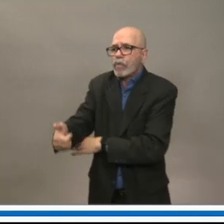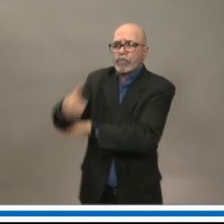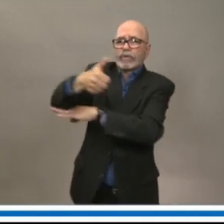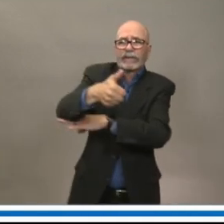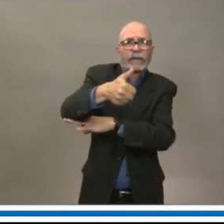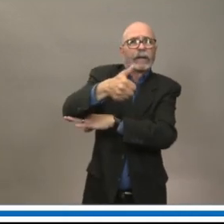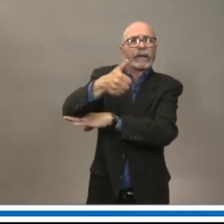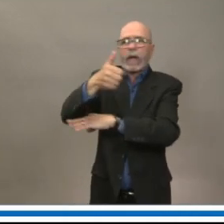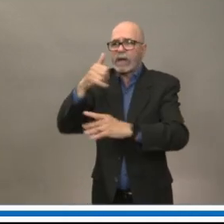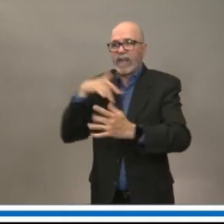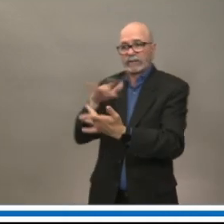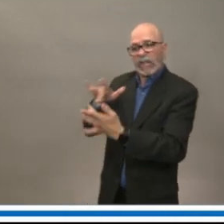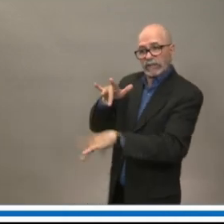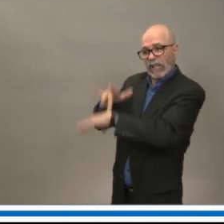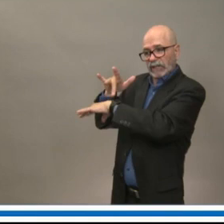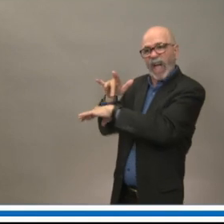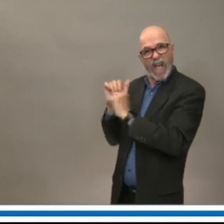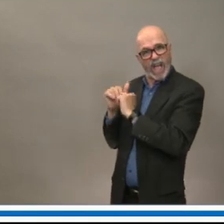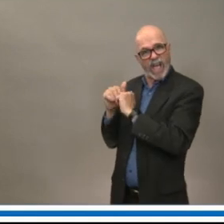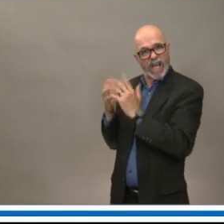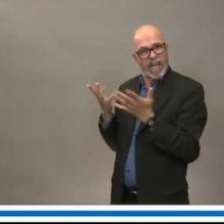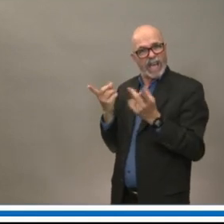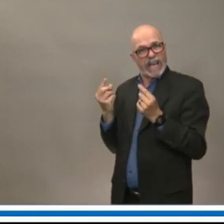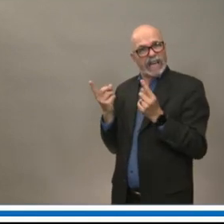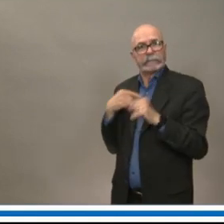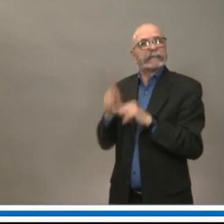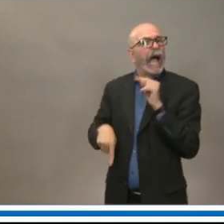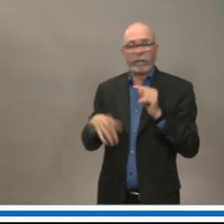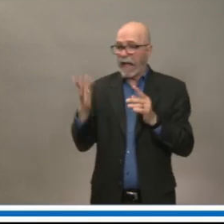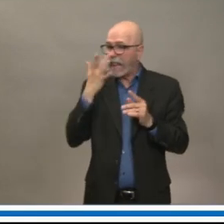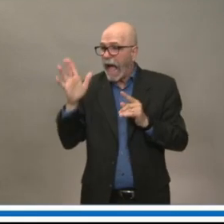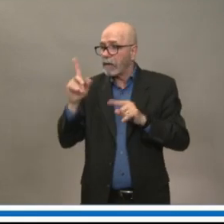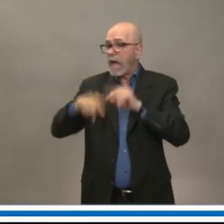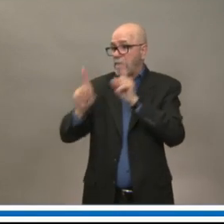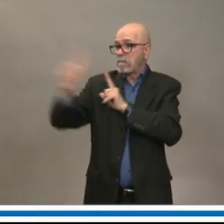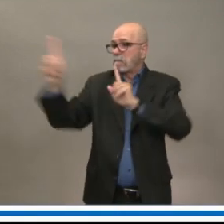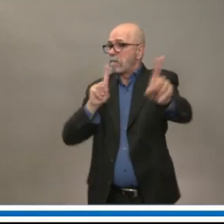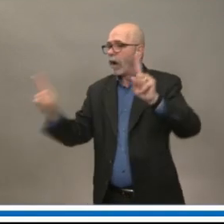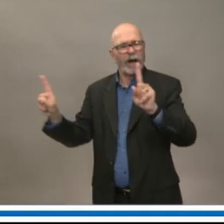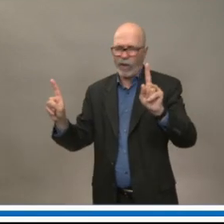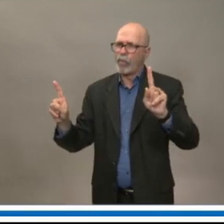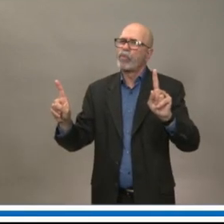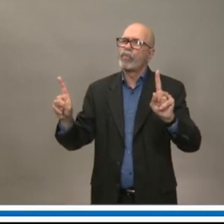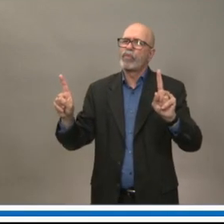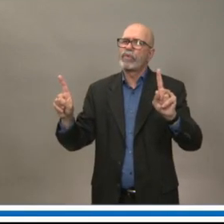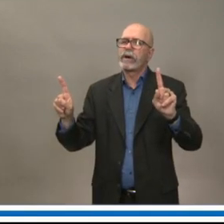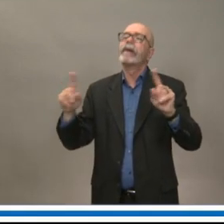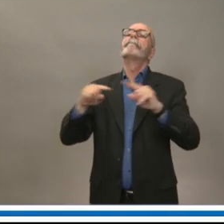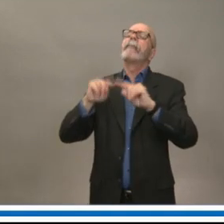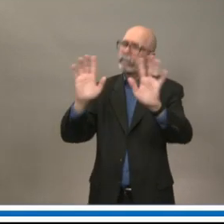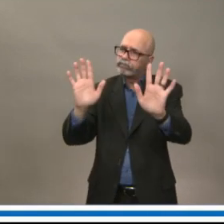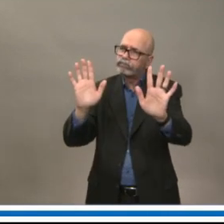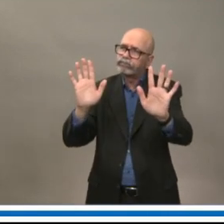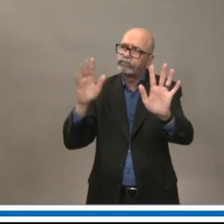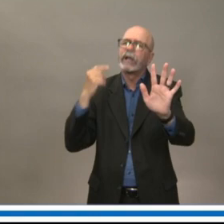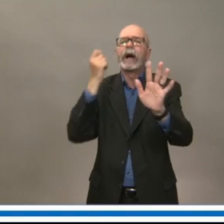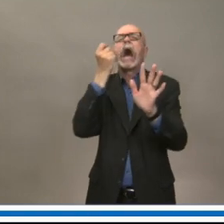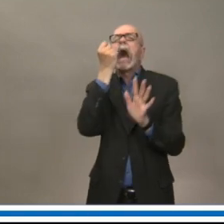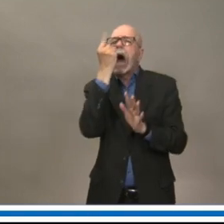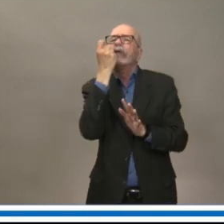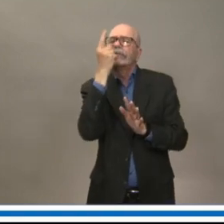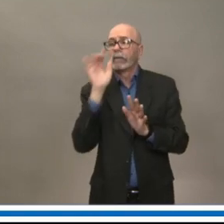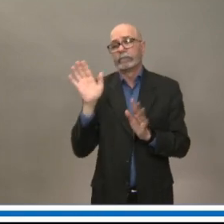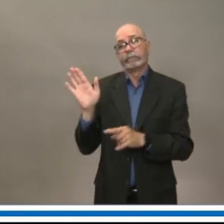that rule around social distancing. So I ask people to just be cognizant of that if